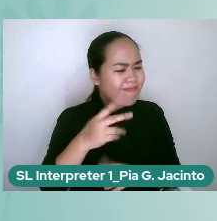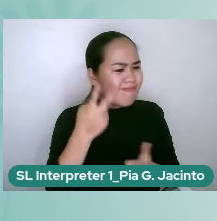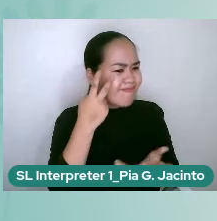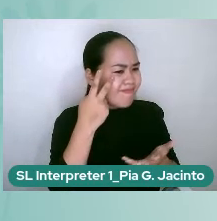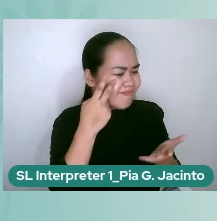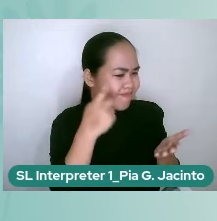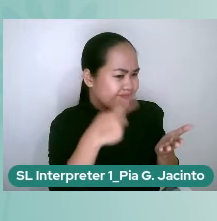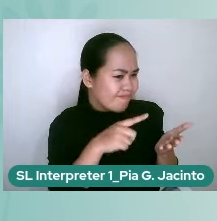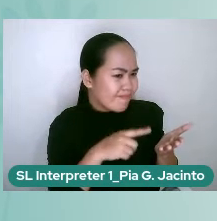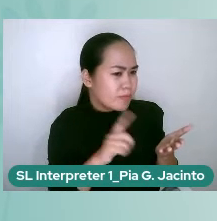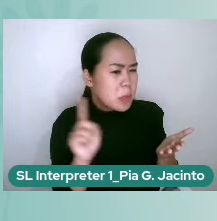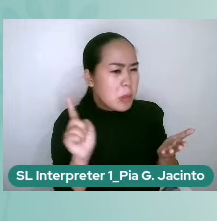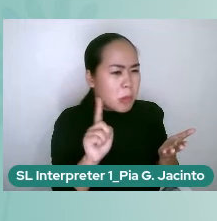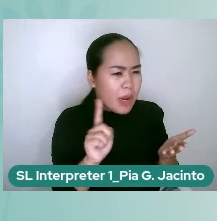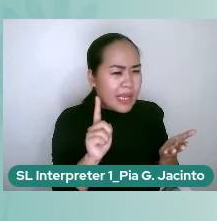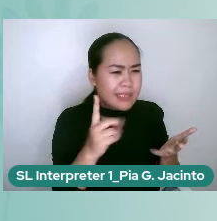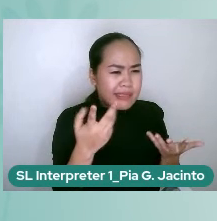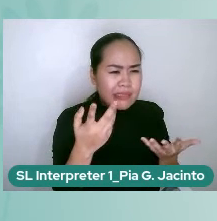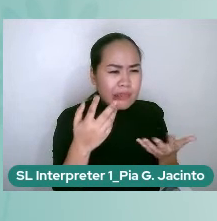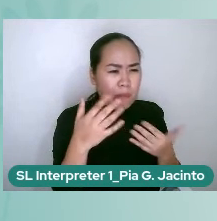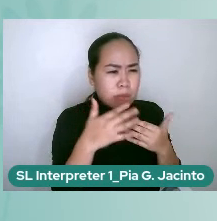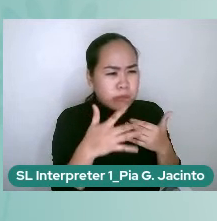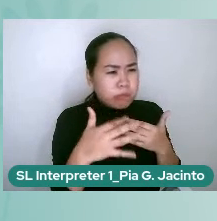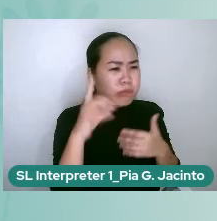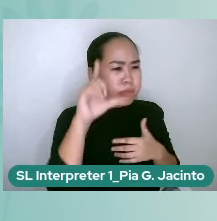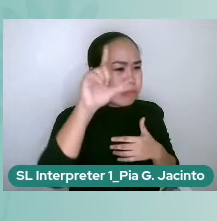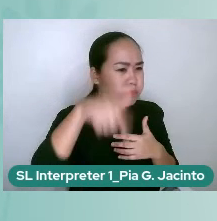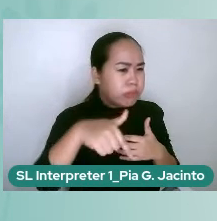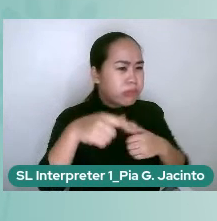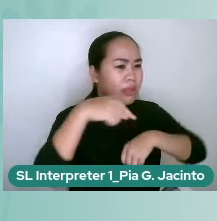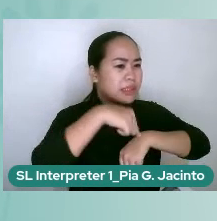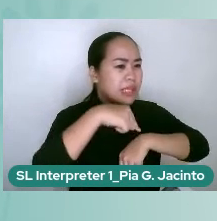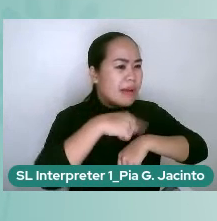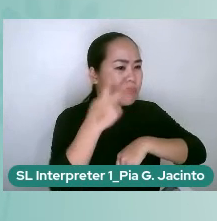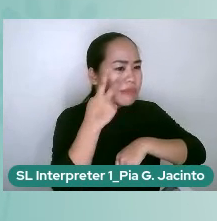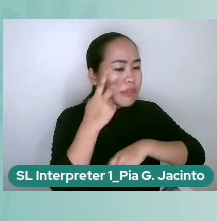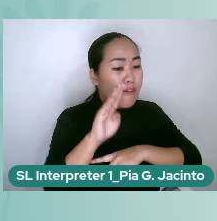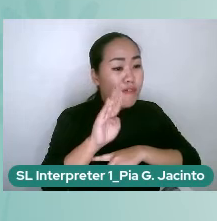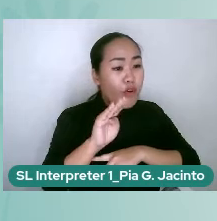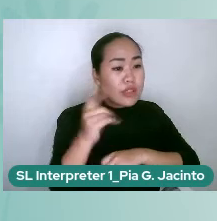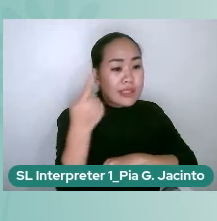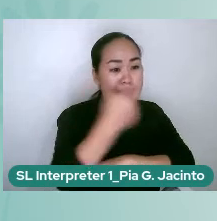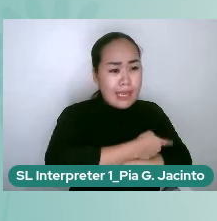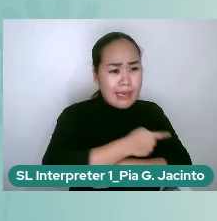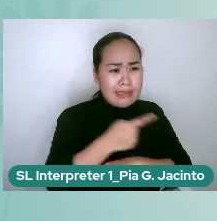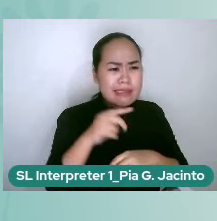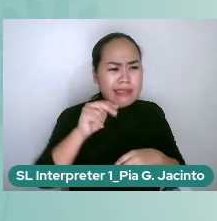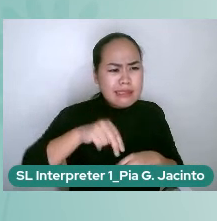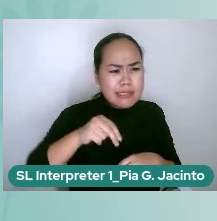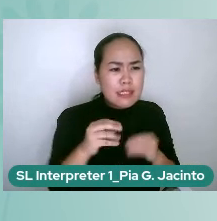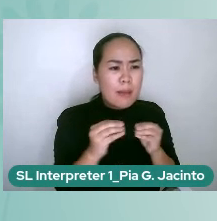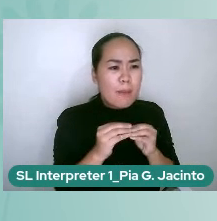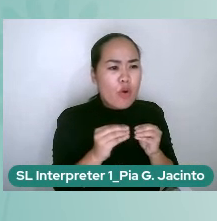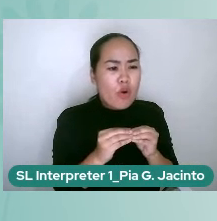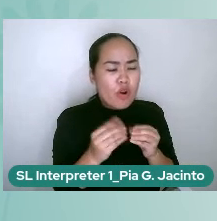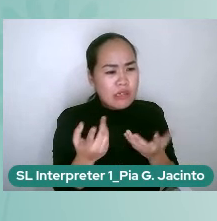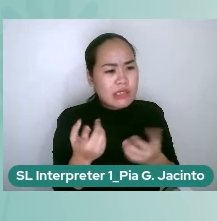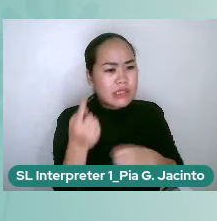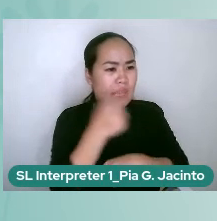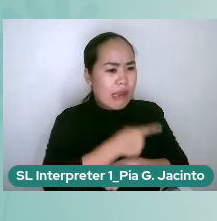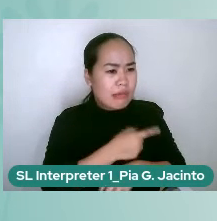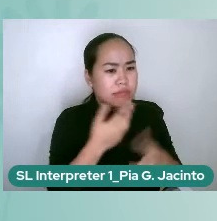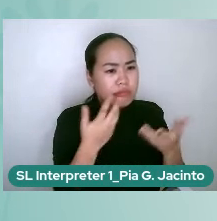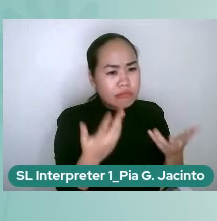swab over a period of time. And while we initially did this for 14 days, we found we needed a longer time, particularly once our mail